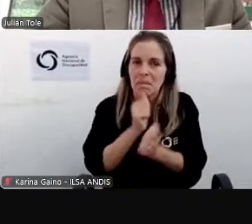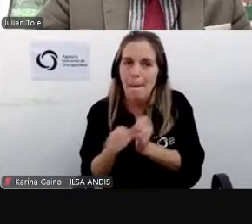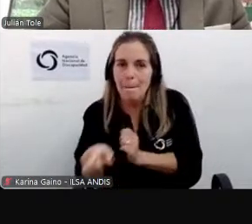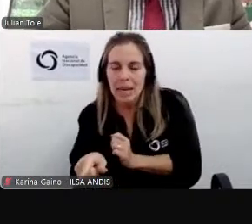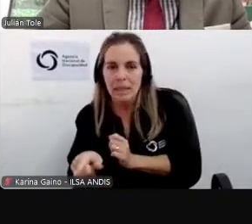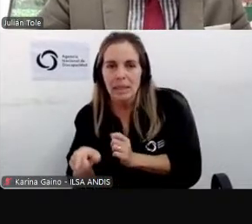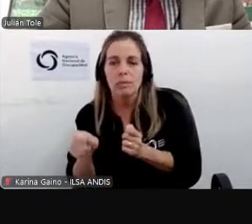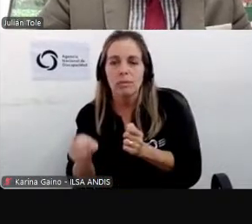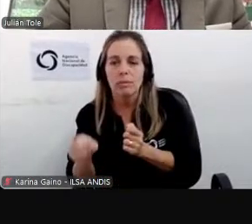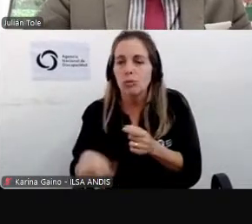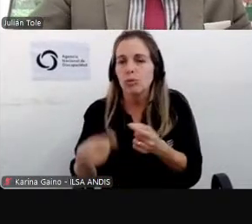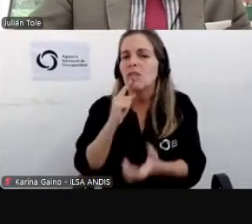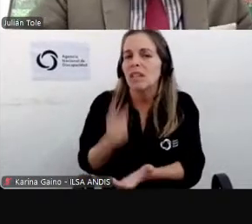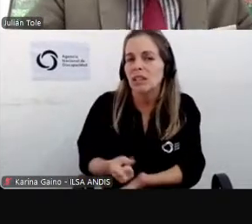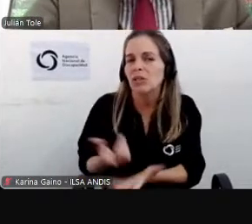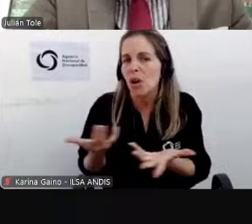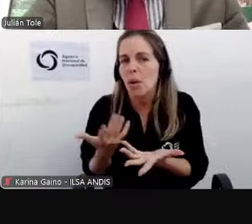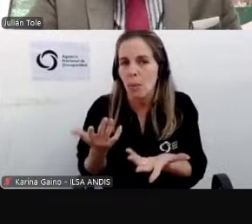that